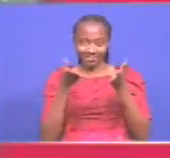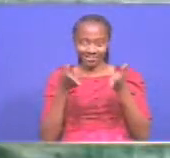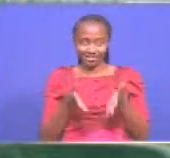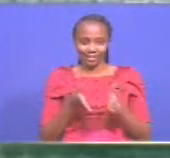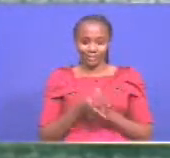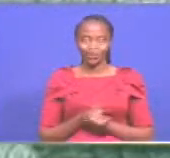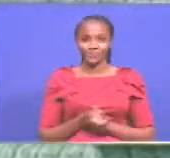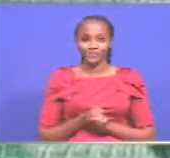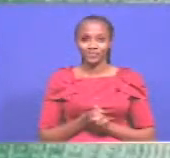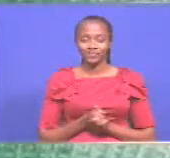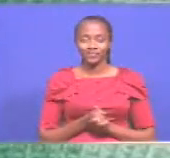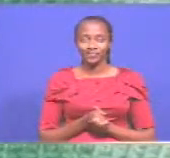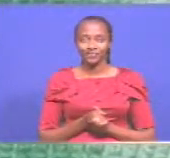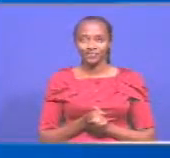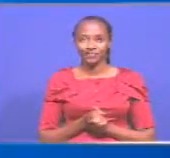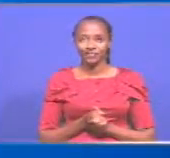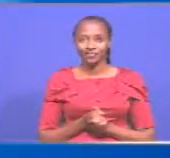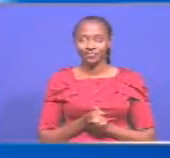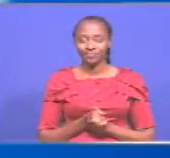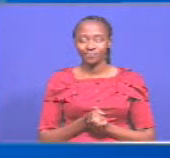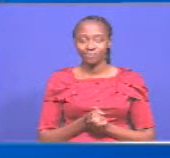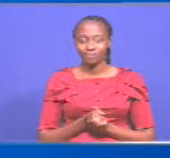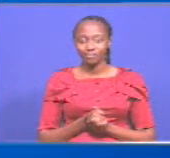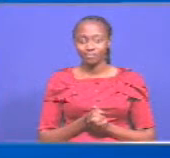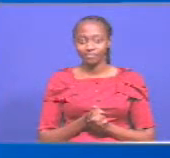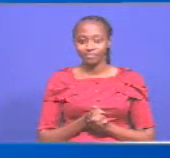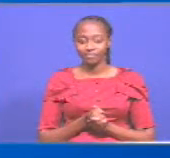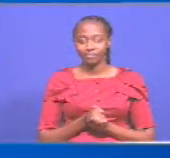we're differently abled,